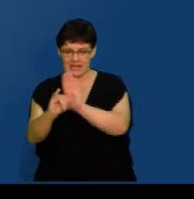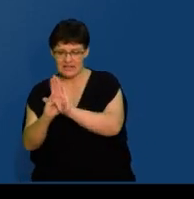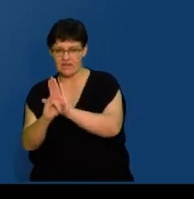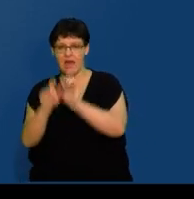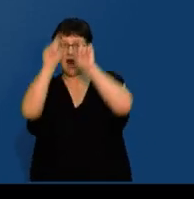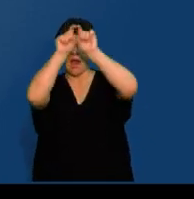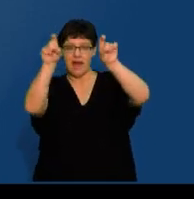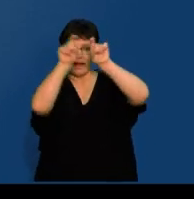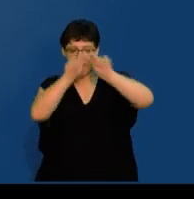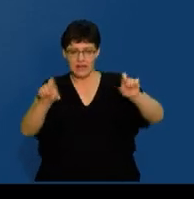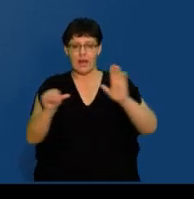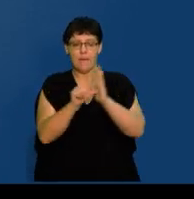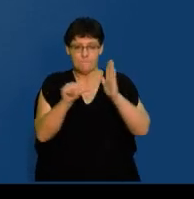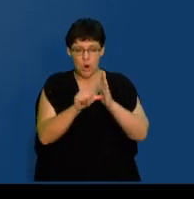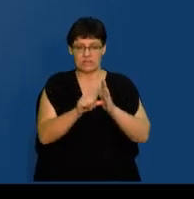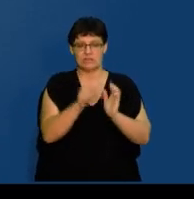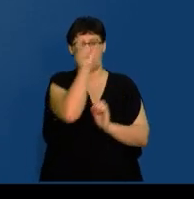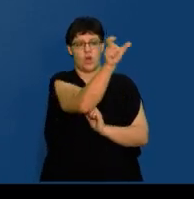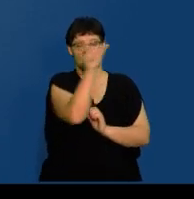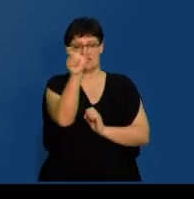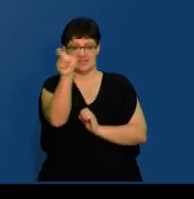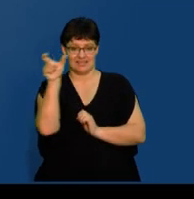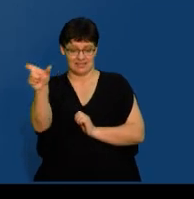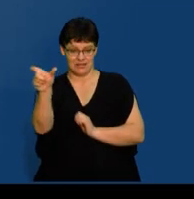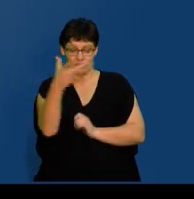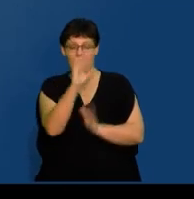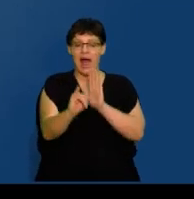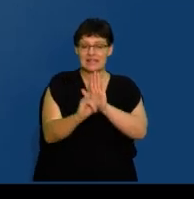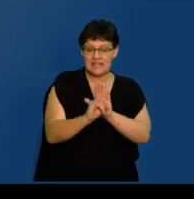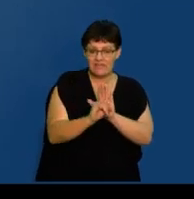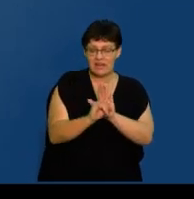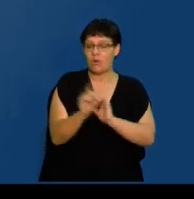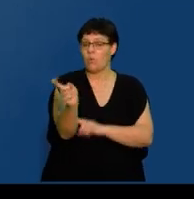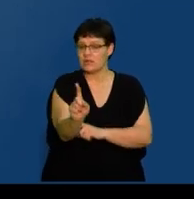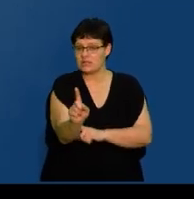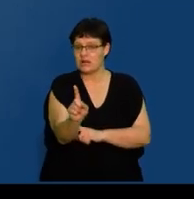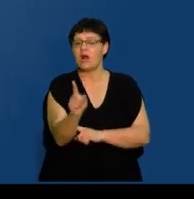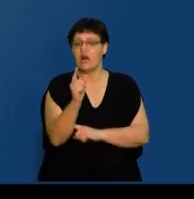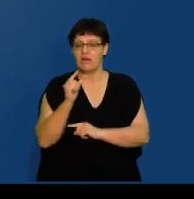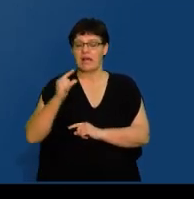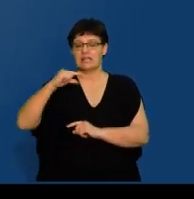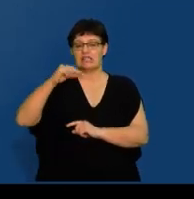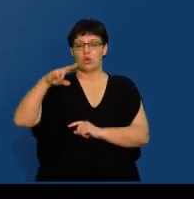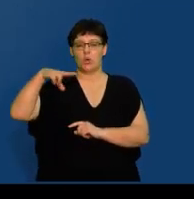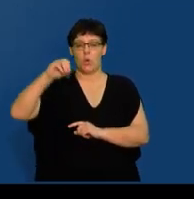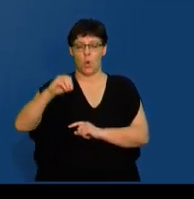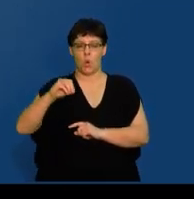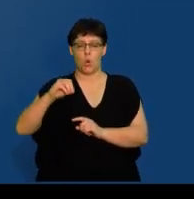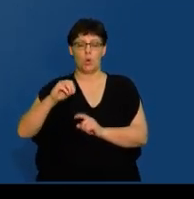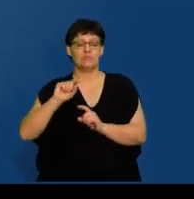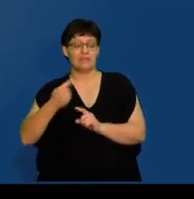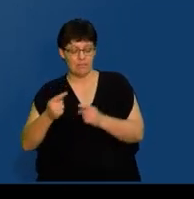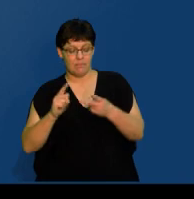highlight the key components of this, which help you to identify what we call the genotype and the phenotype of